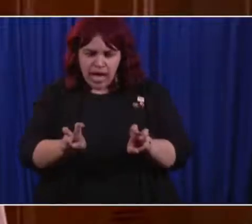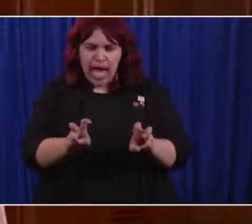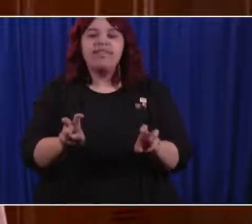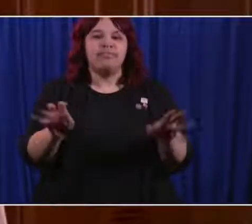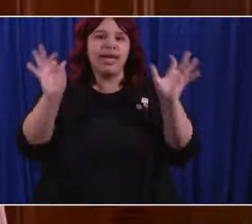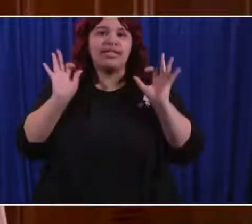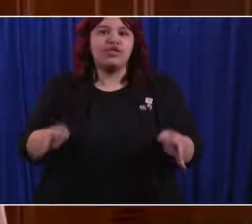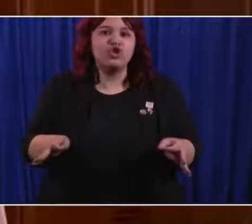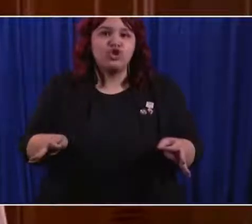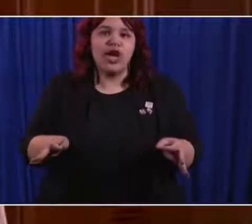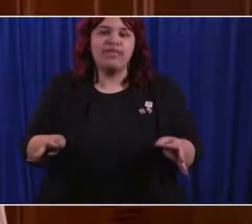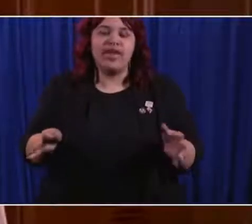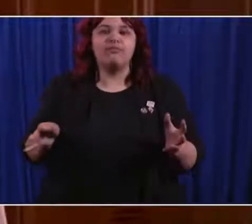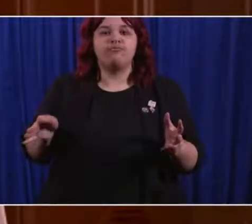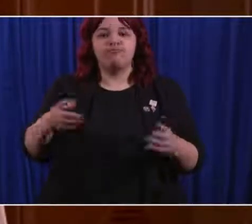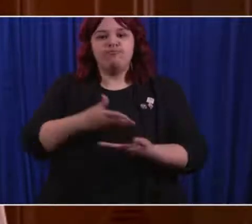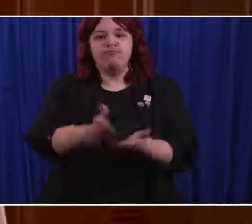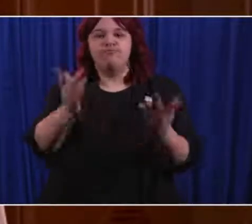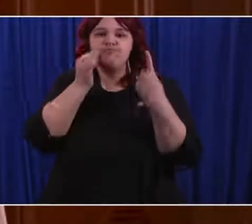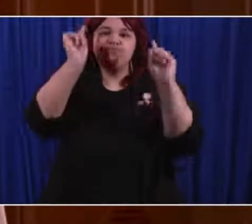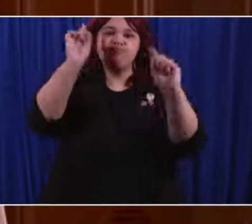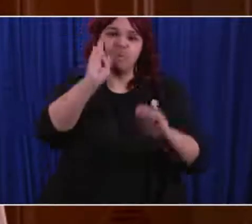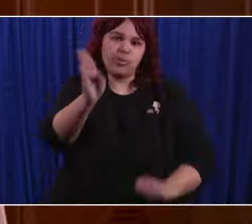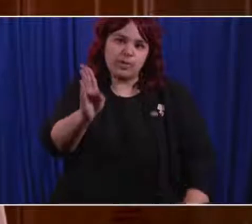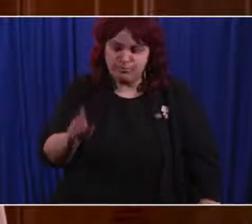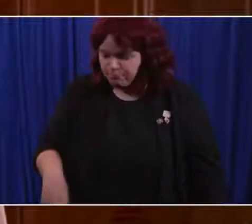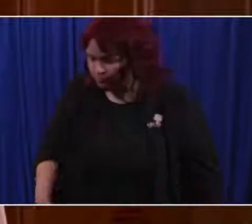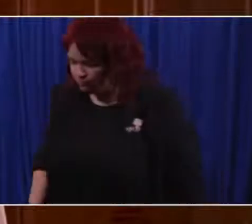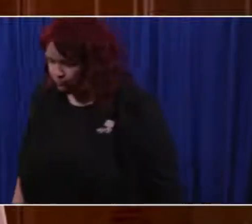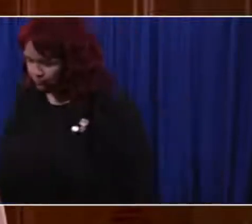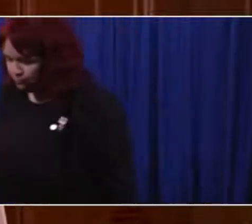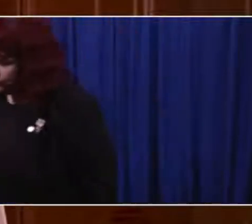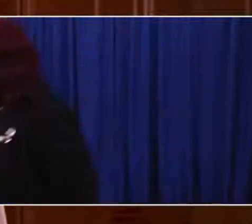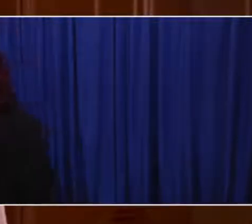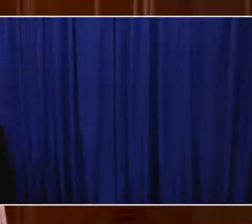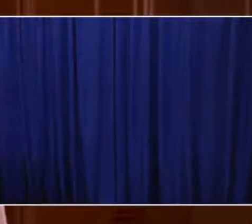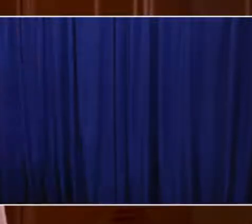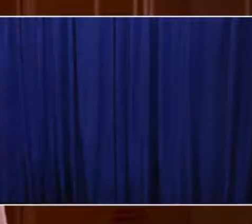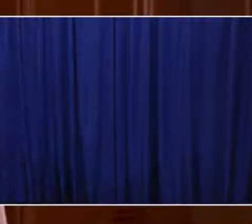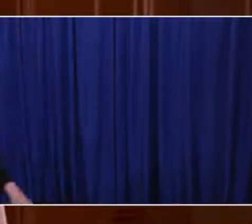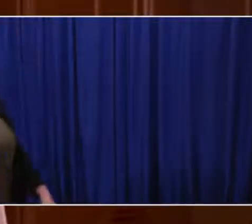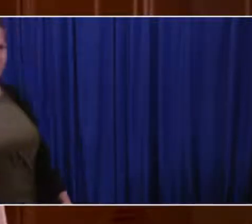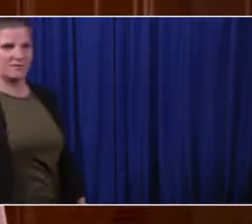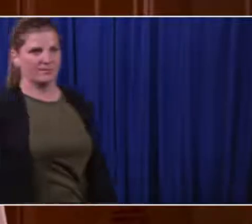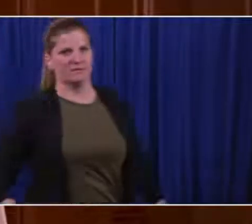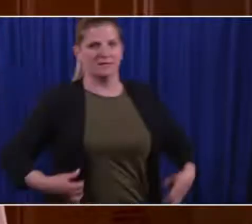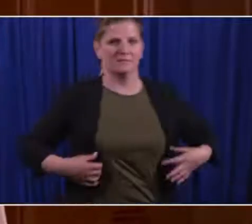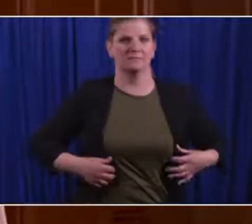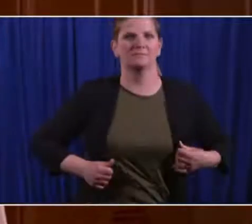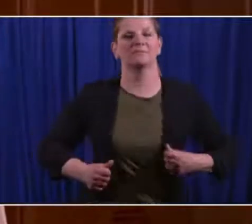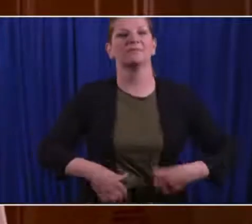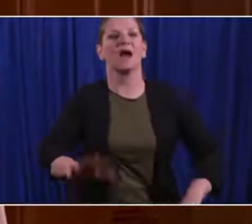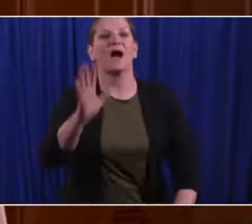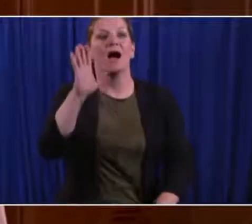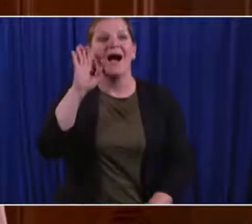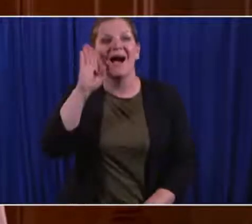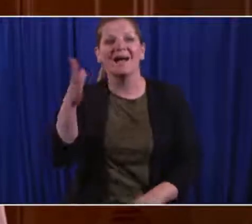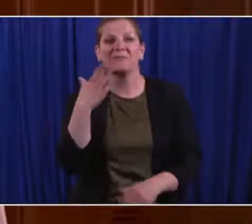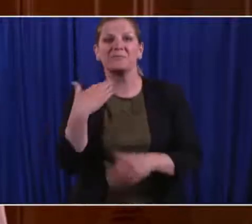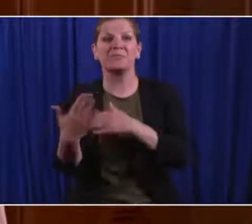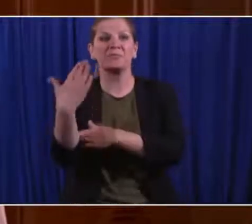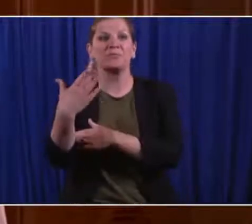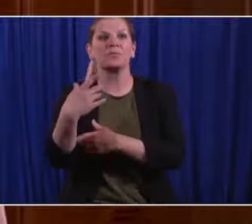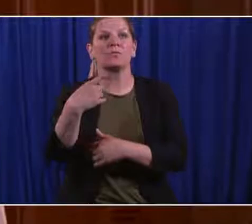Next question is from Farnoosh Amiri at the Associated Press. Hi, Governor. This morning you sent a letter to